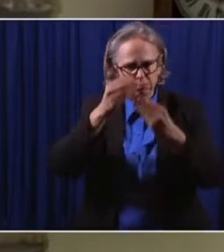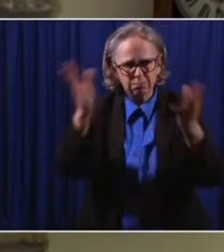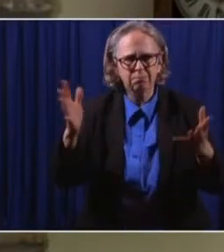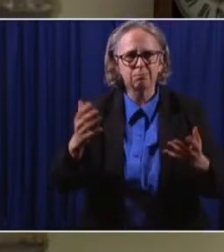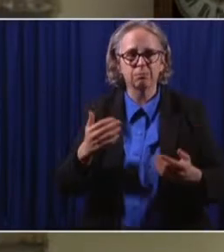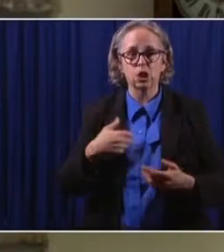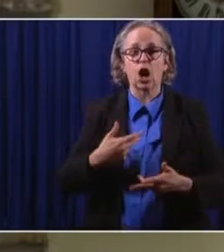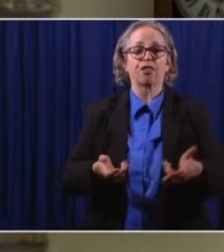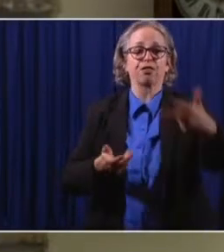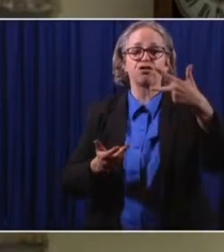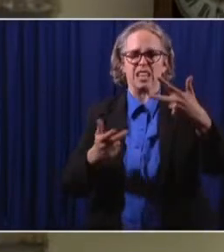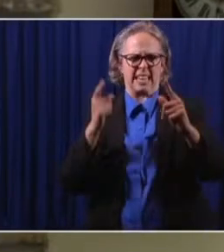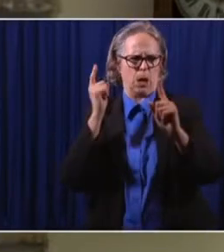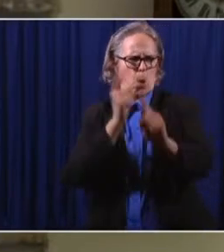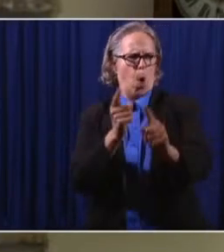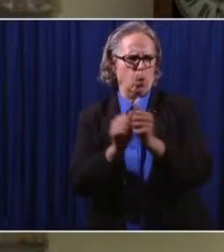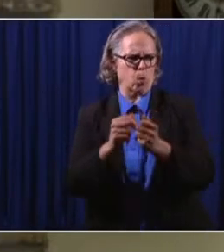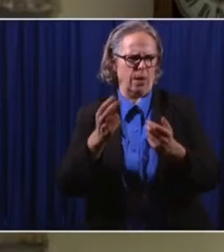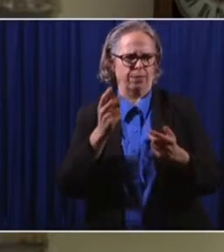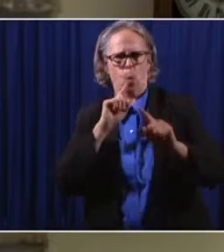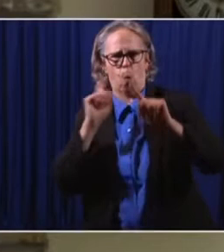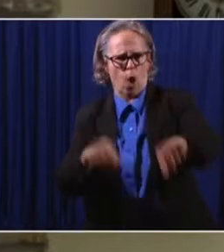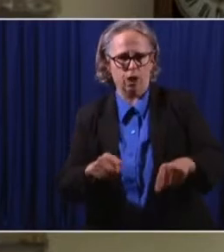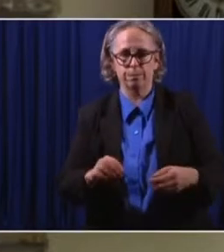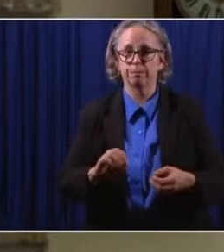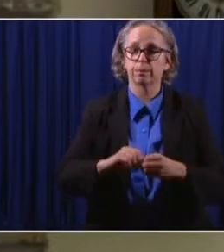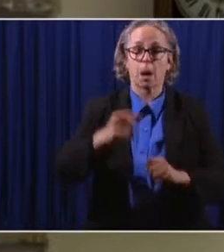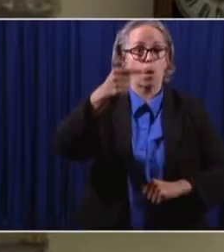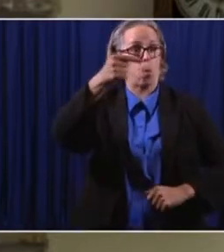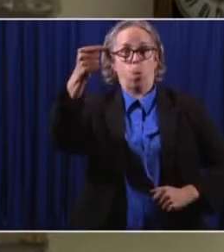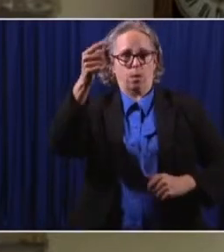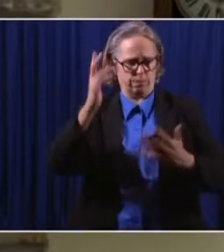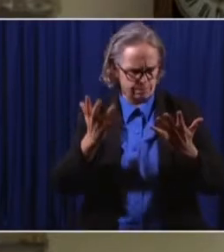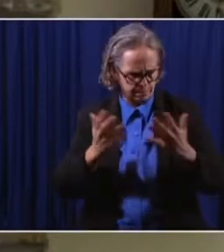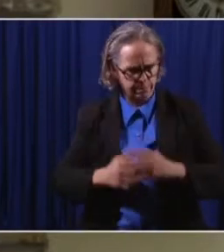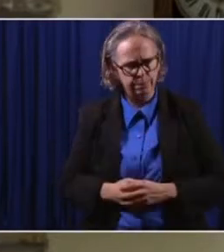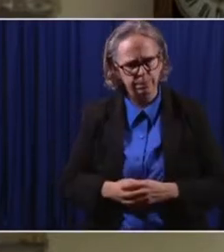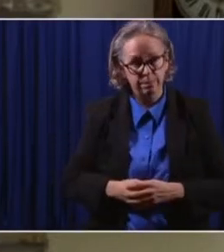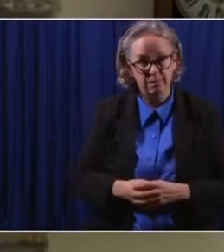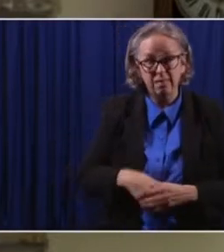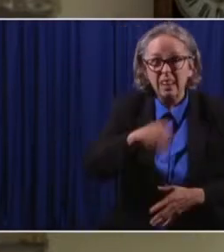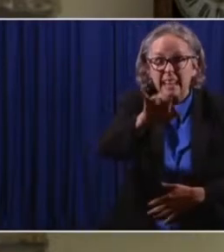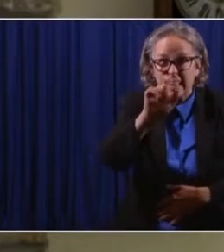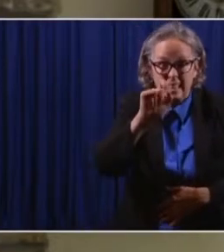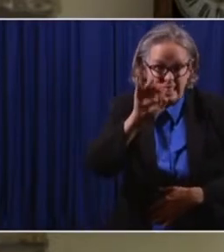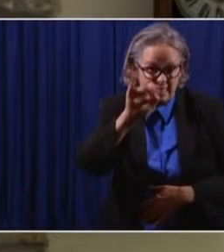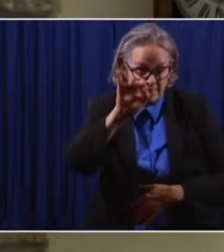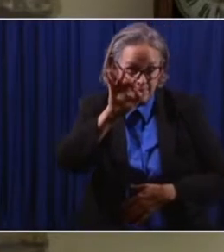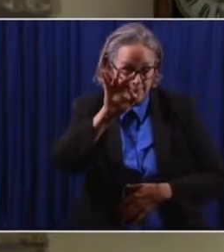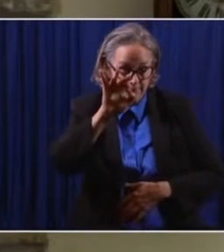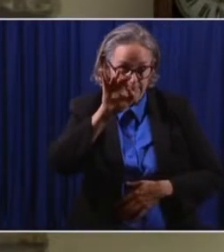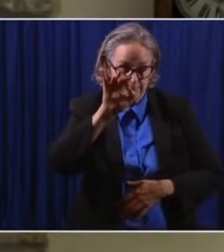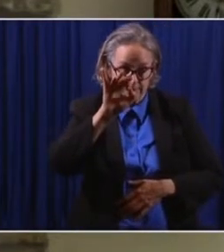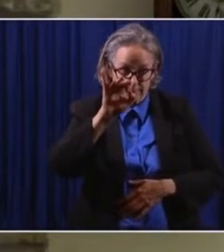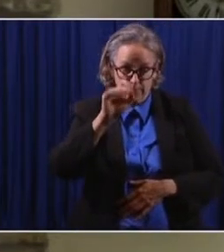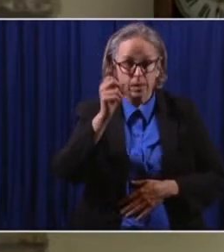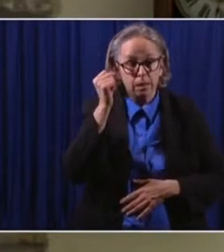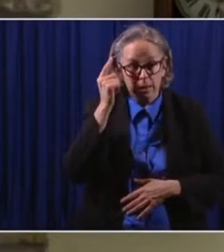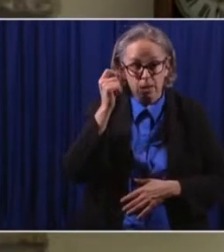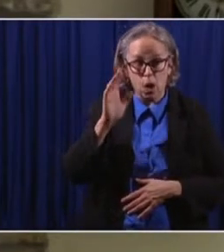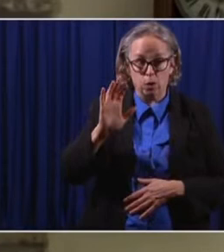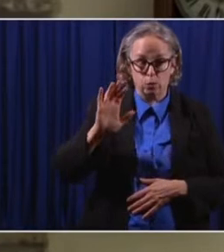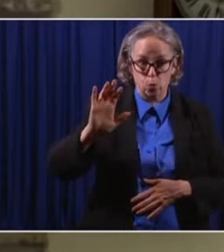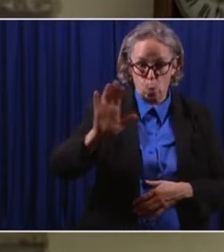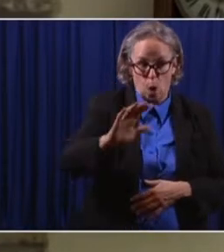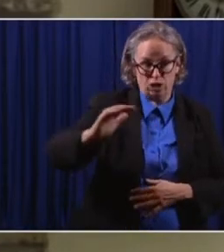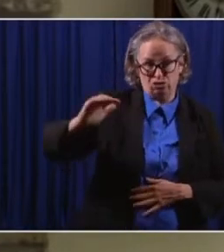have. Number 1, if you have a child in school and your